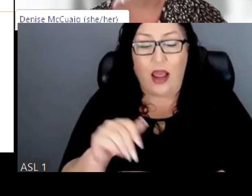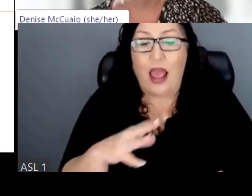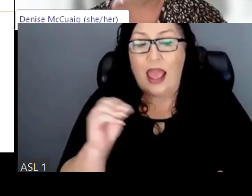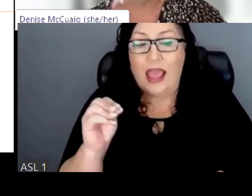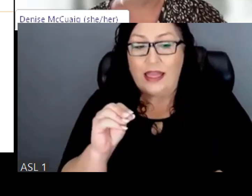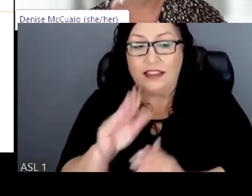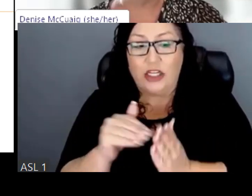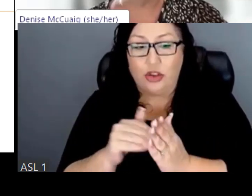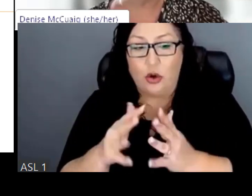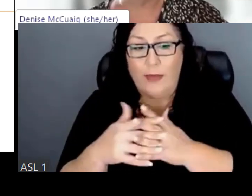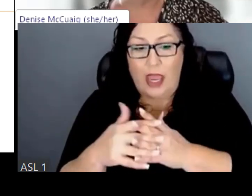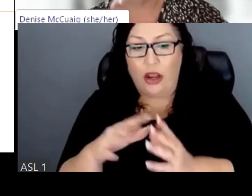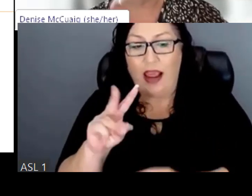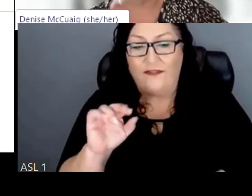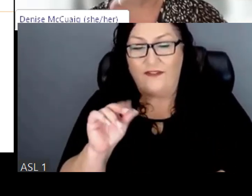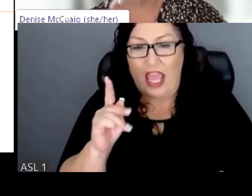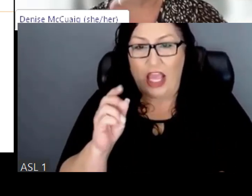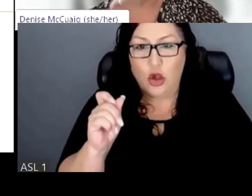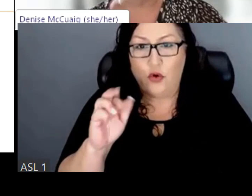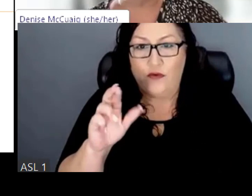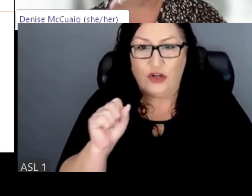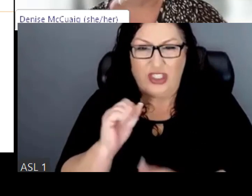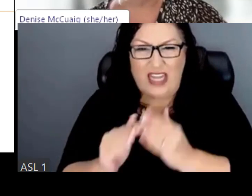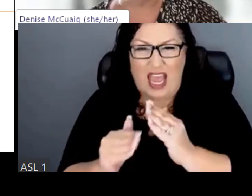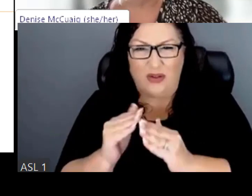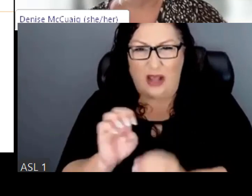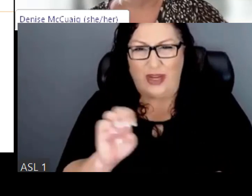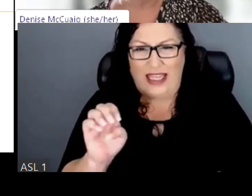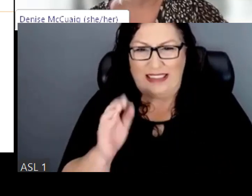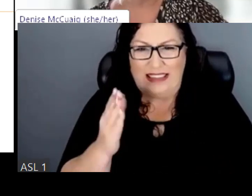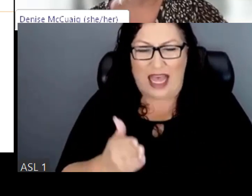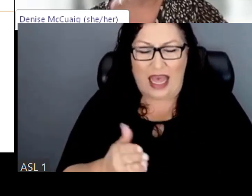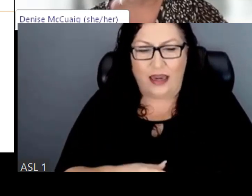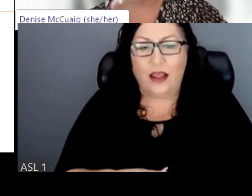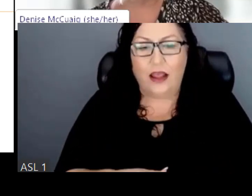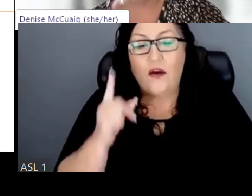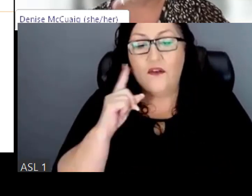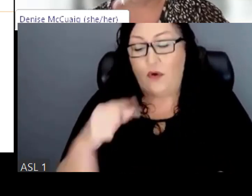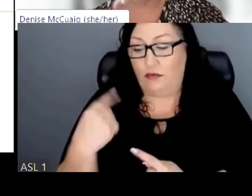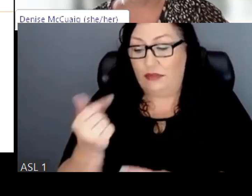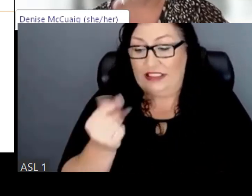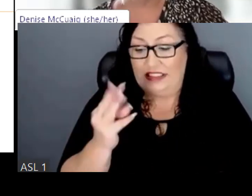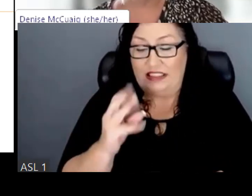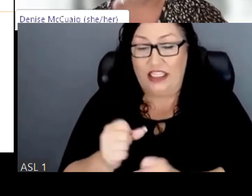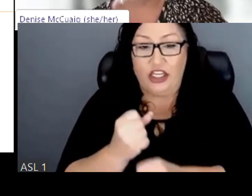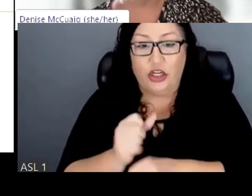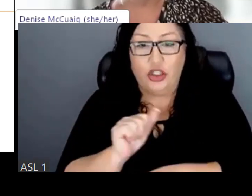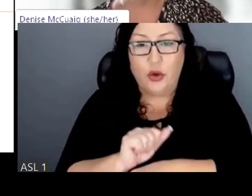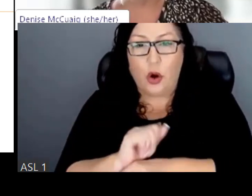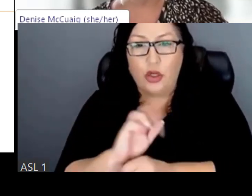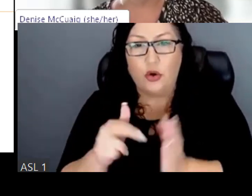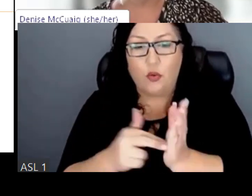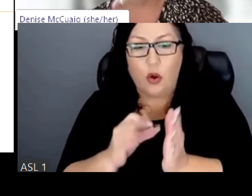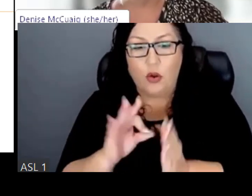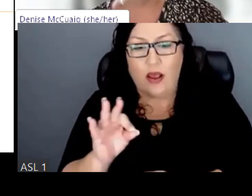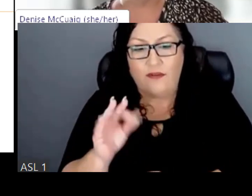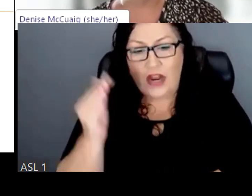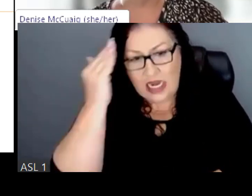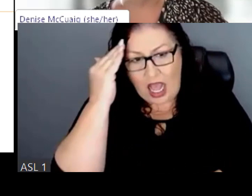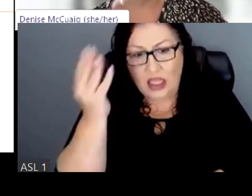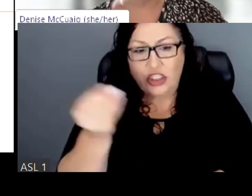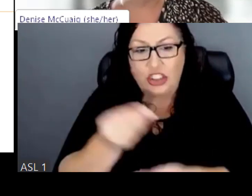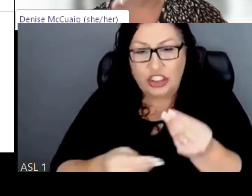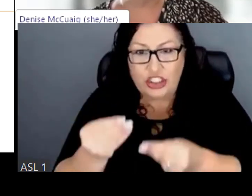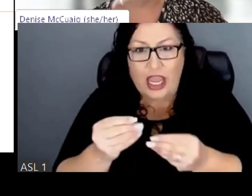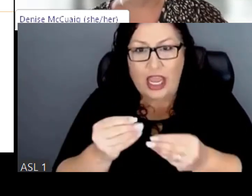America, and in Vancouver's downtown East Side. For the last 16 years, Marika works in the role of